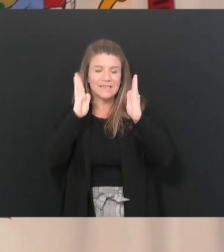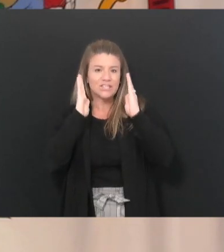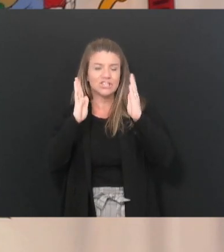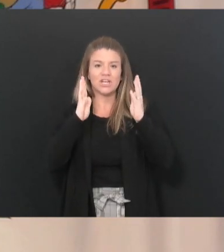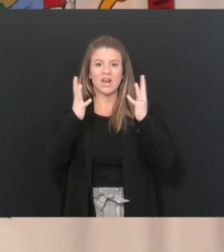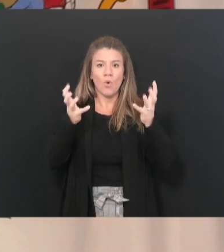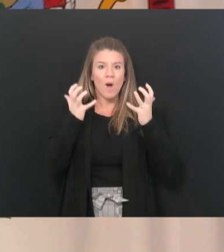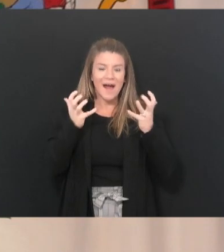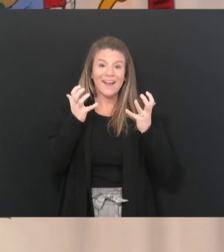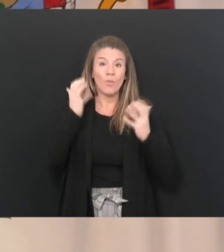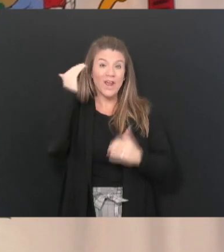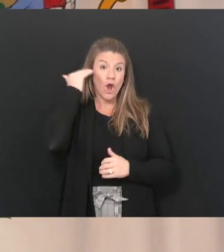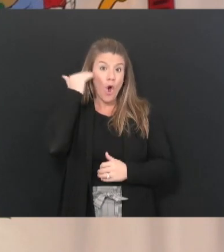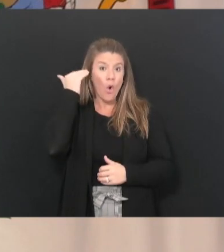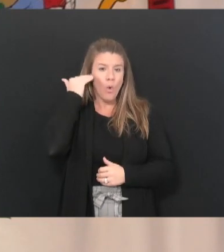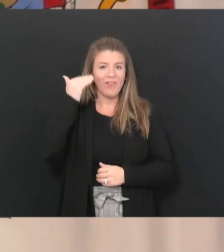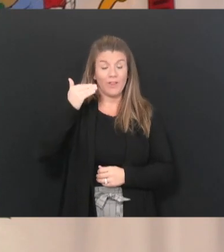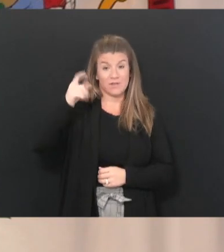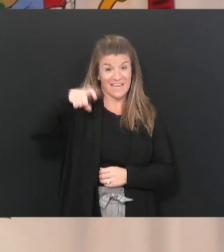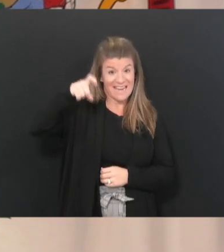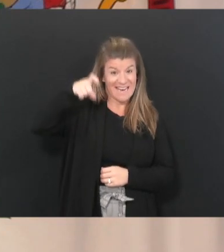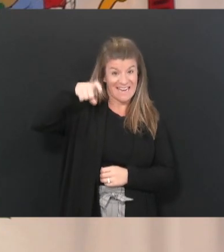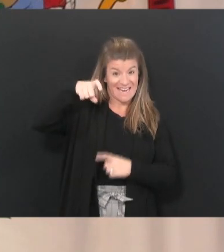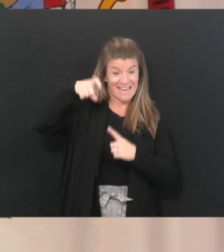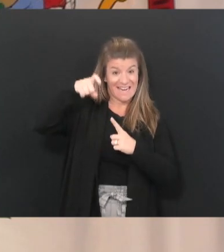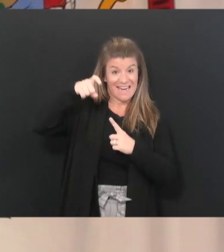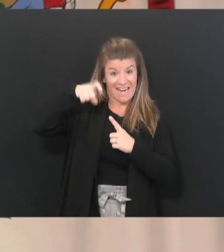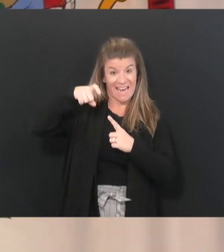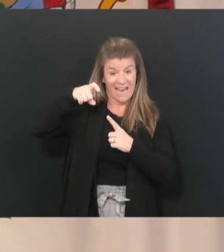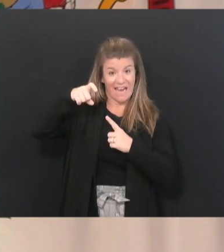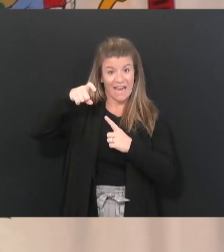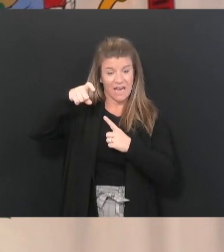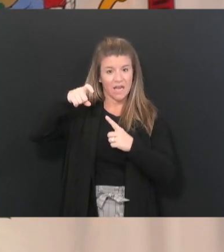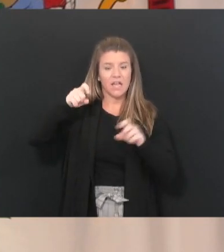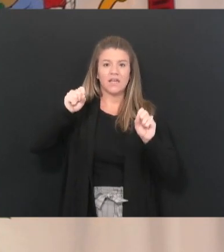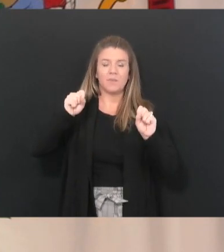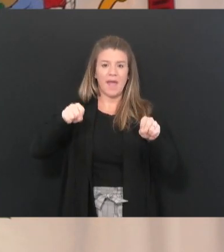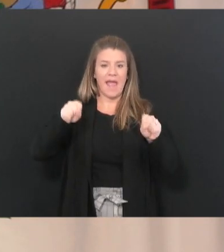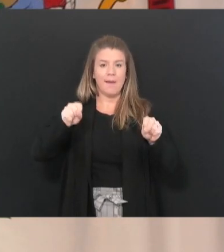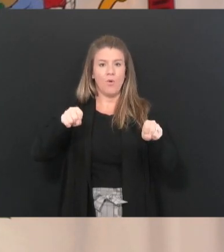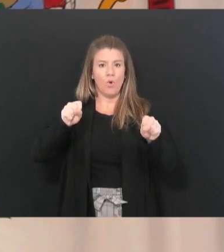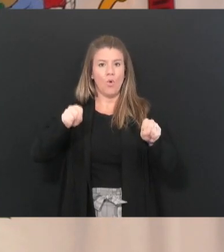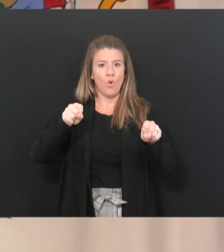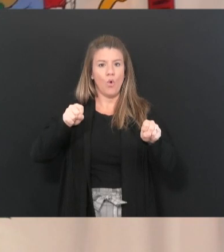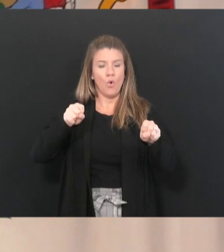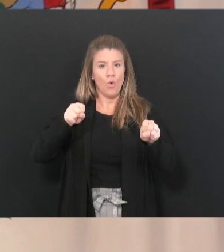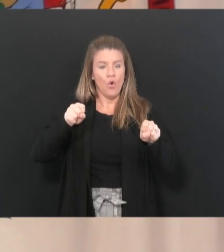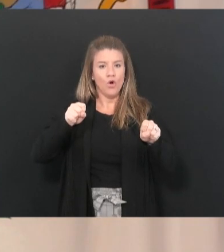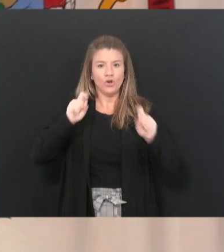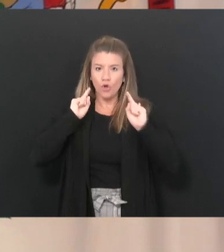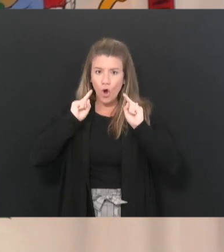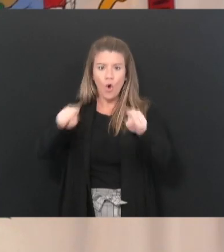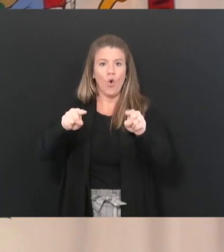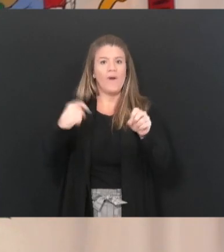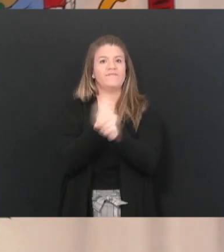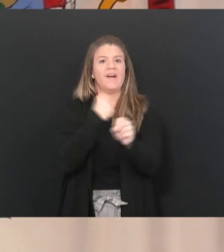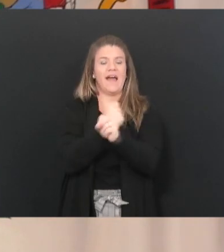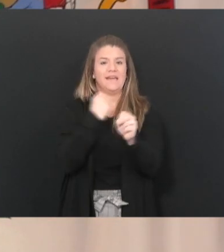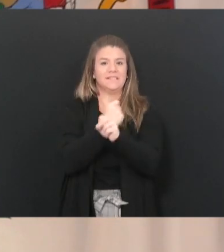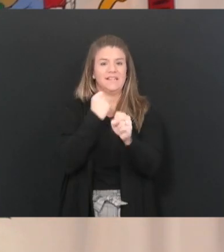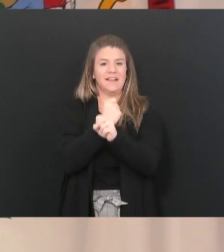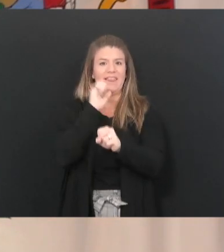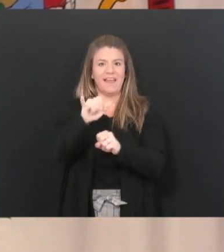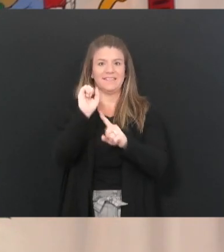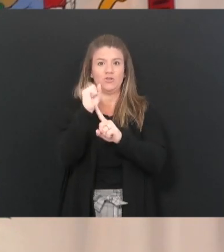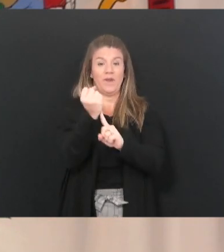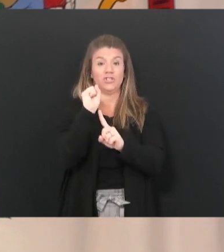the need, and to be able to do what I've said in the past, and that's run to the fires, especially the